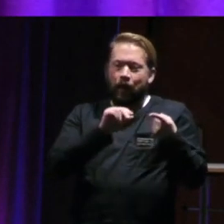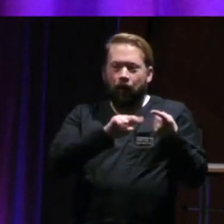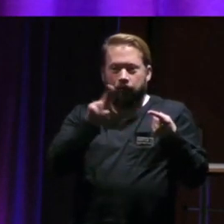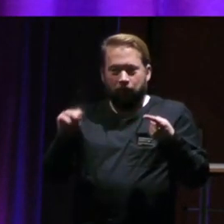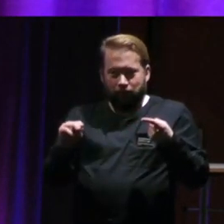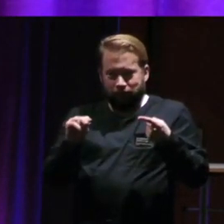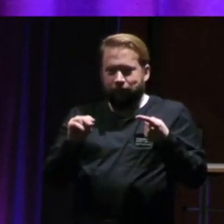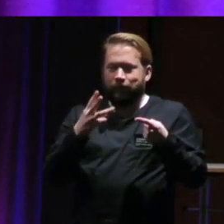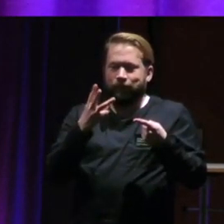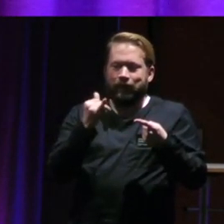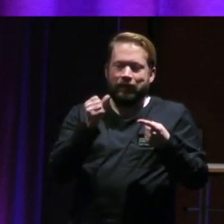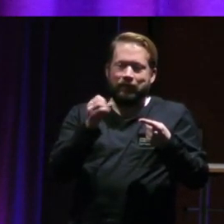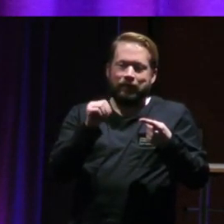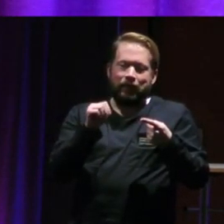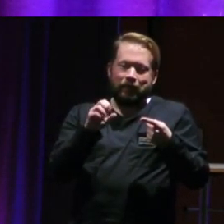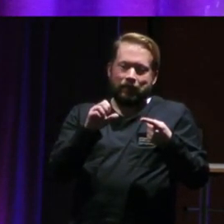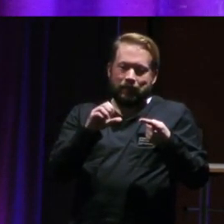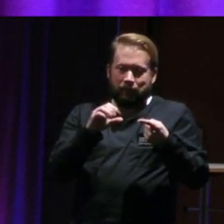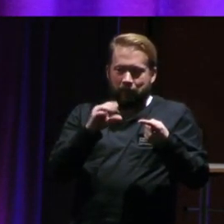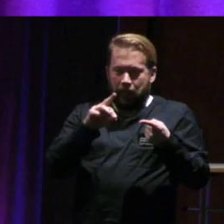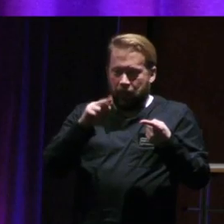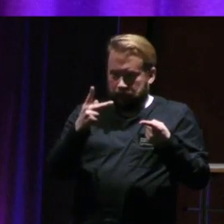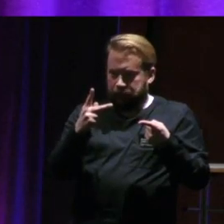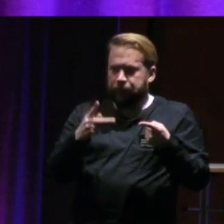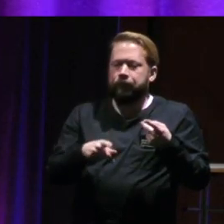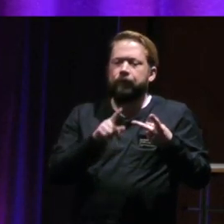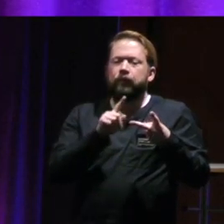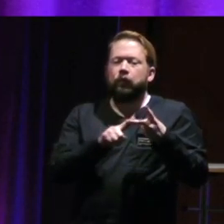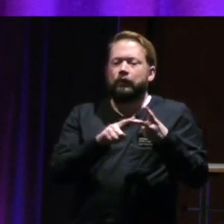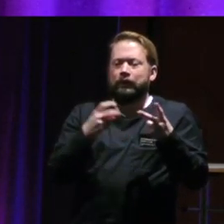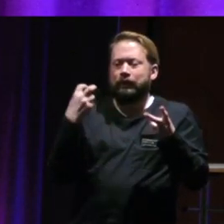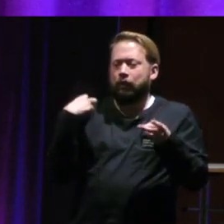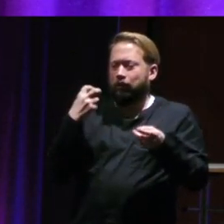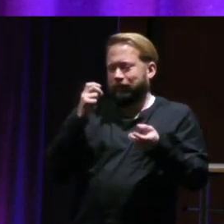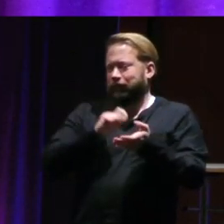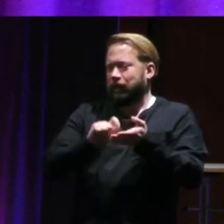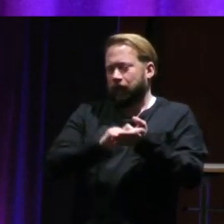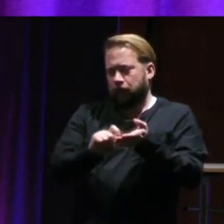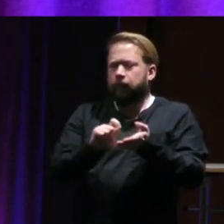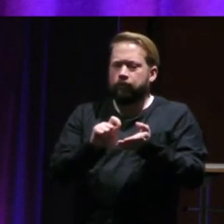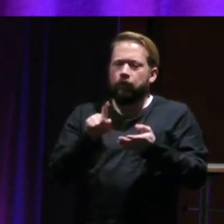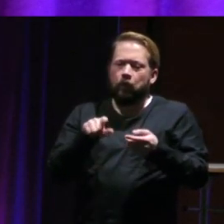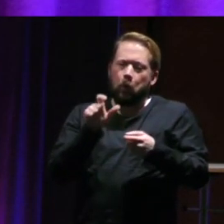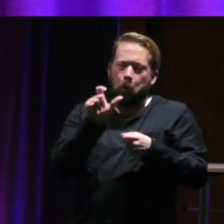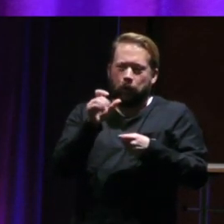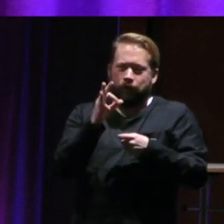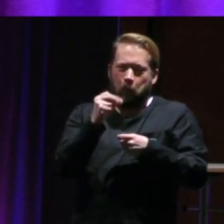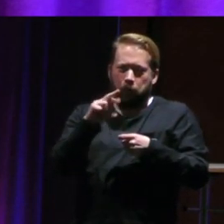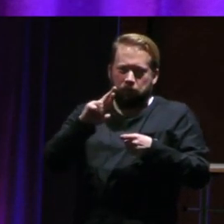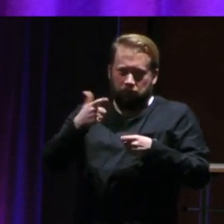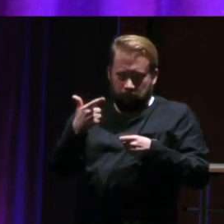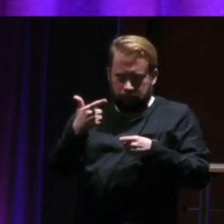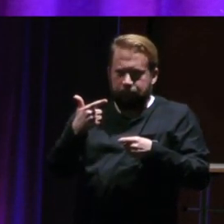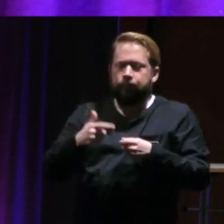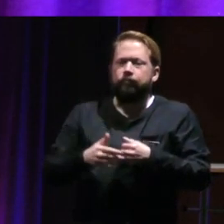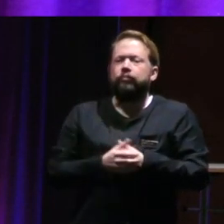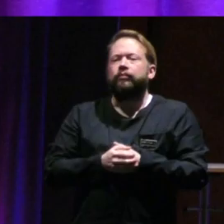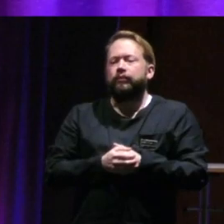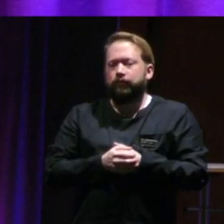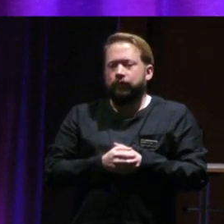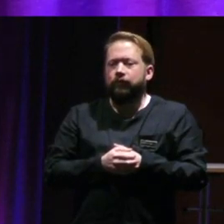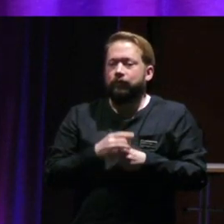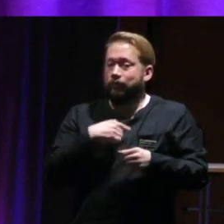for Ordfront, the Swedish Human Rights and Democracy Movement. We are the host for the Human Rights Forum